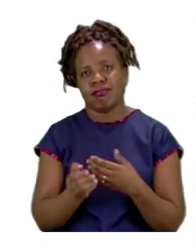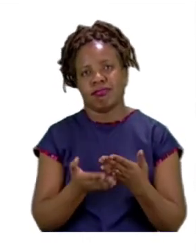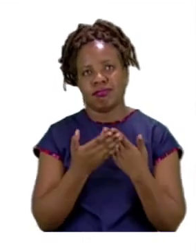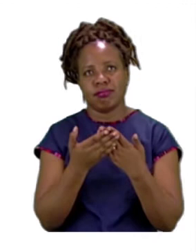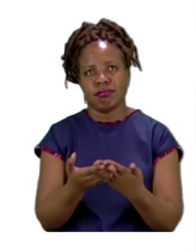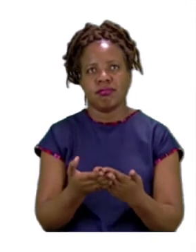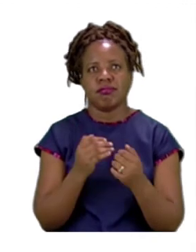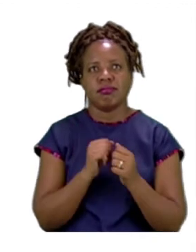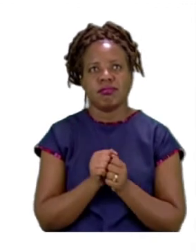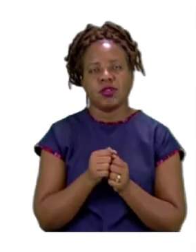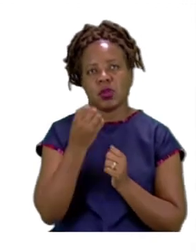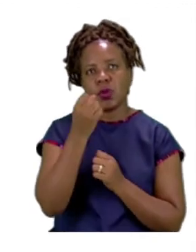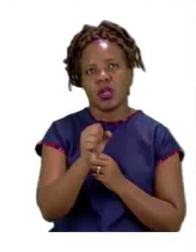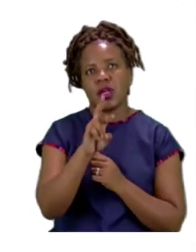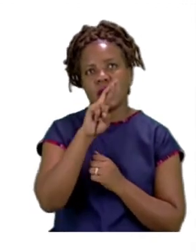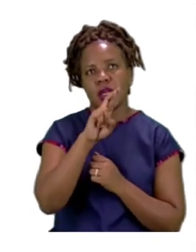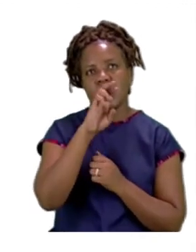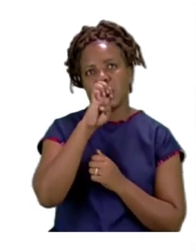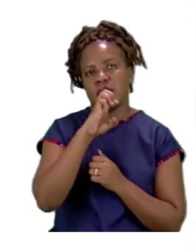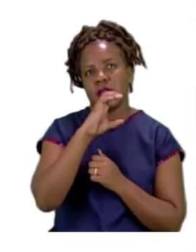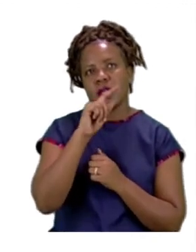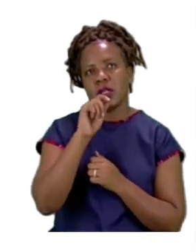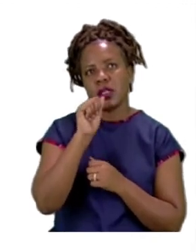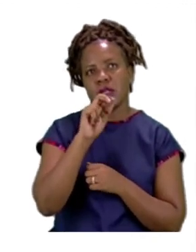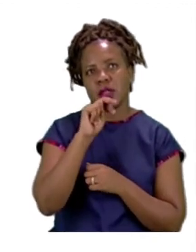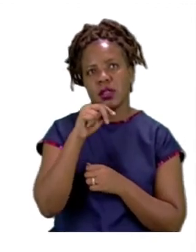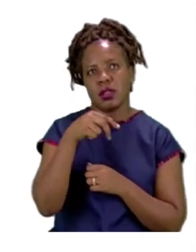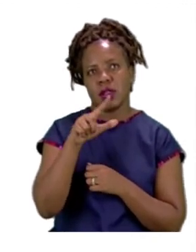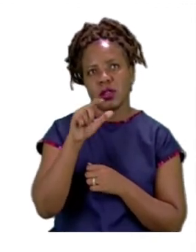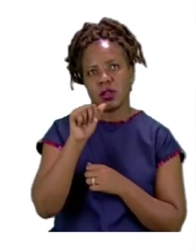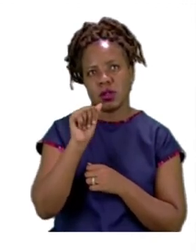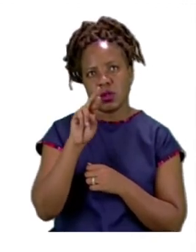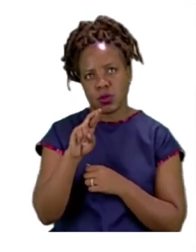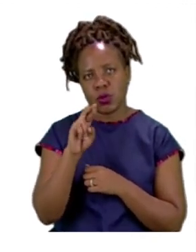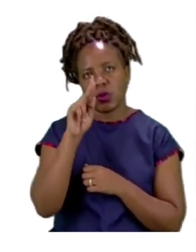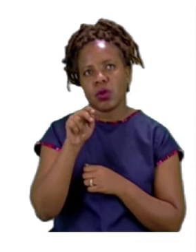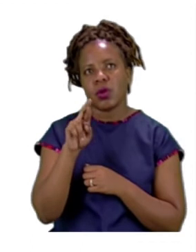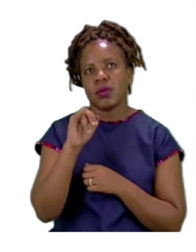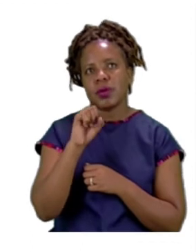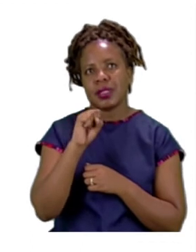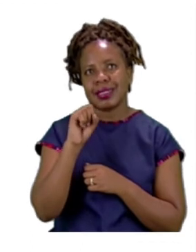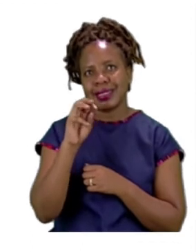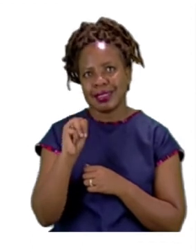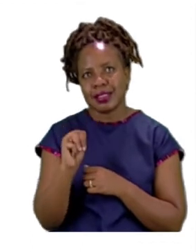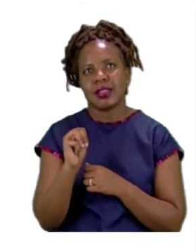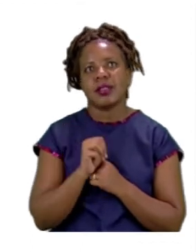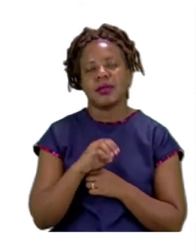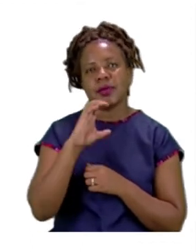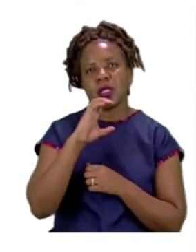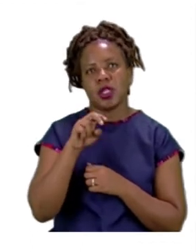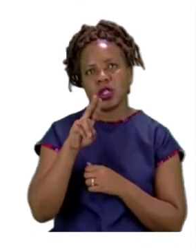are rectangular prism, cube, cone,